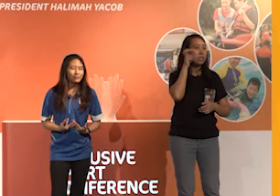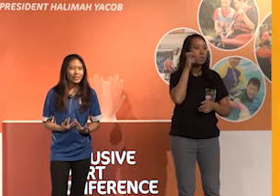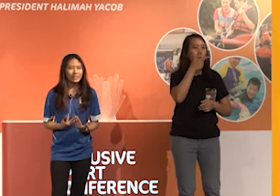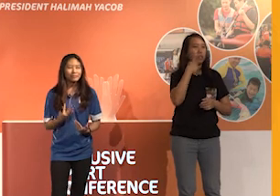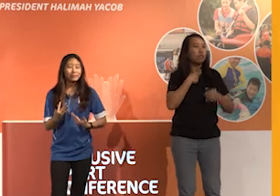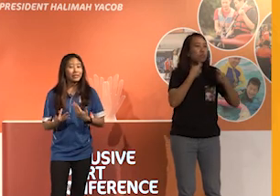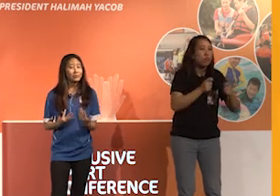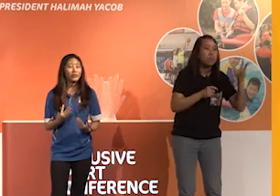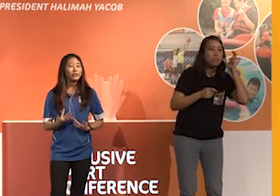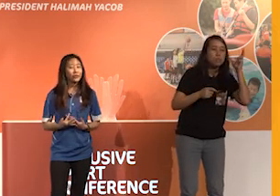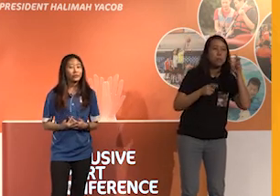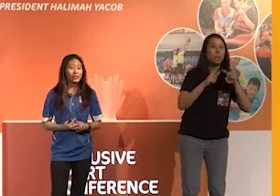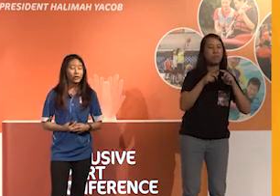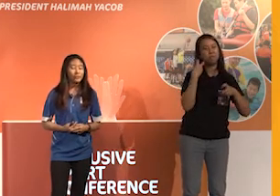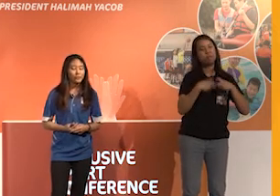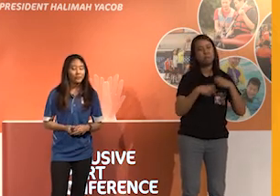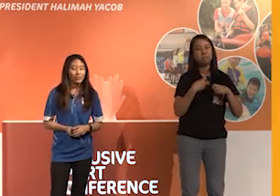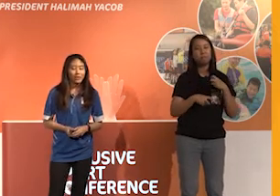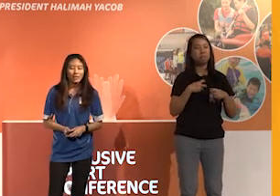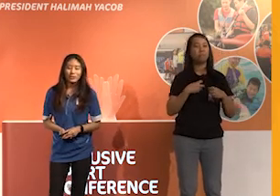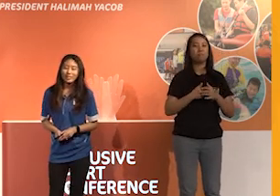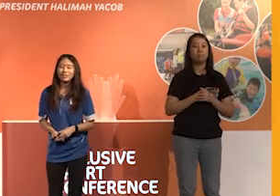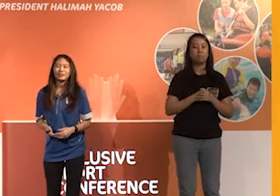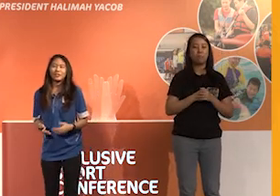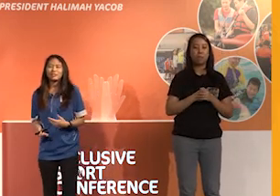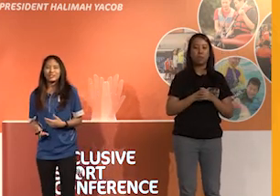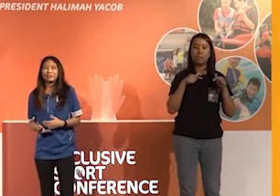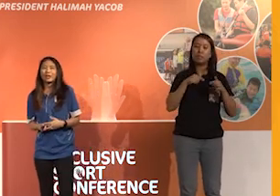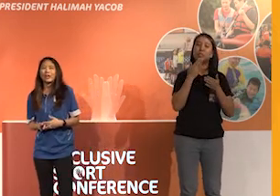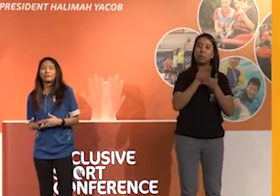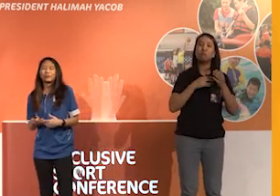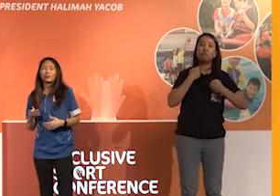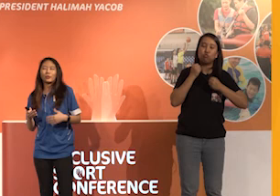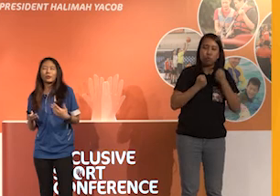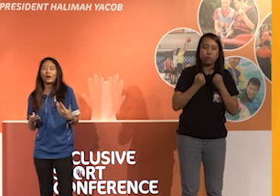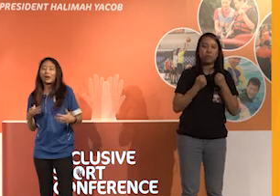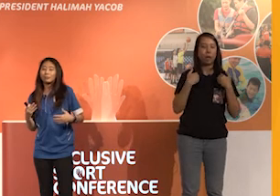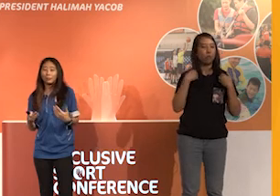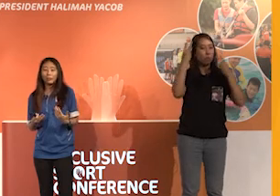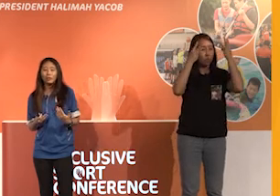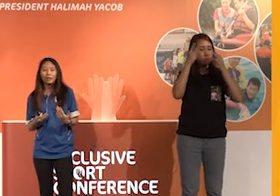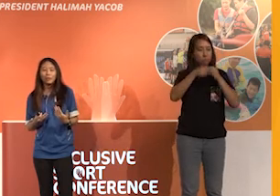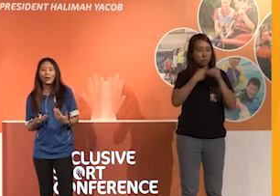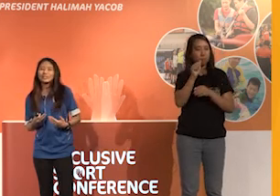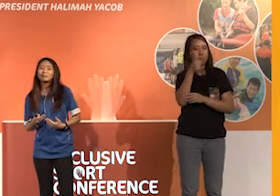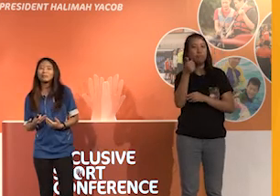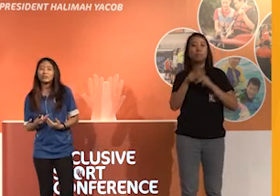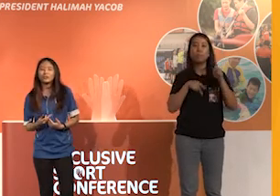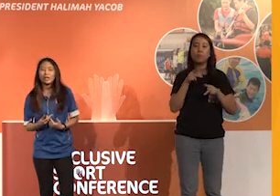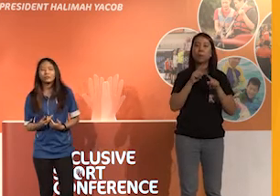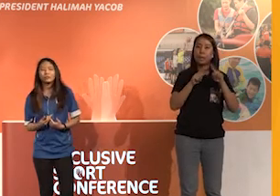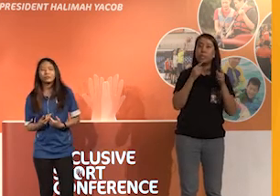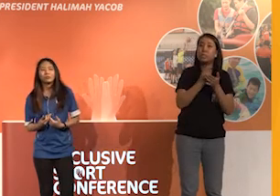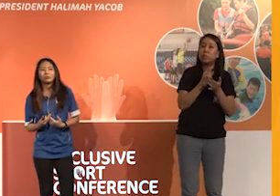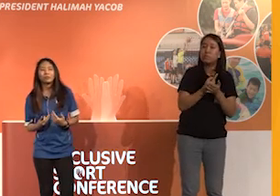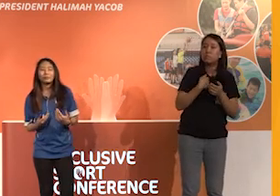to listen, but sometimes it can be very difficult to catch up. So this kind of struggles is where I have to worry about other people. But sometimes I actually